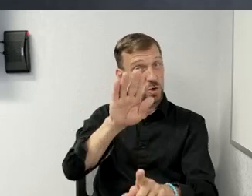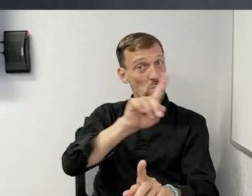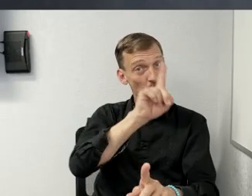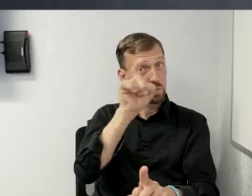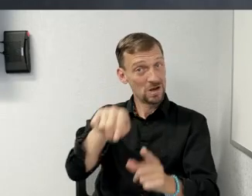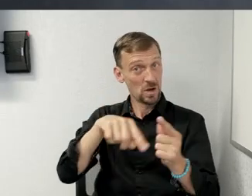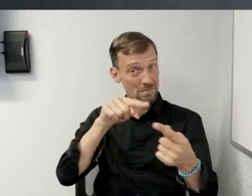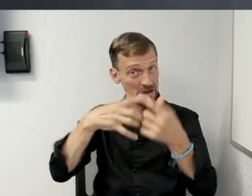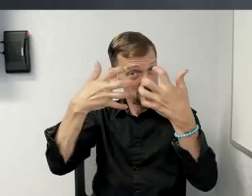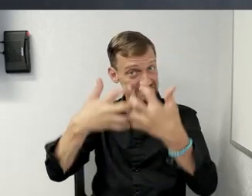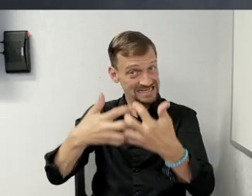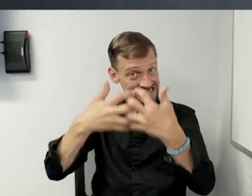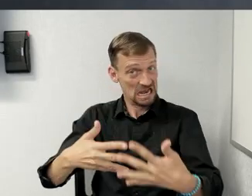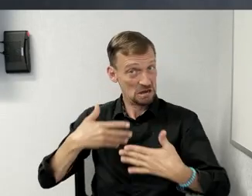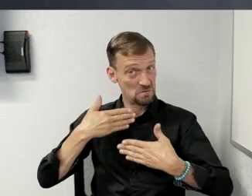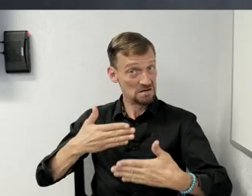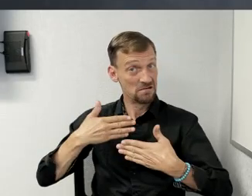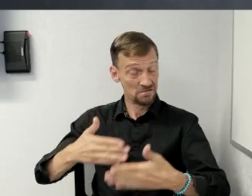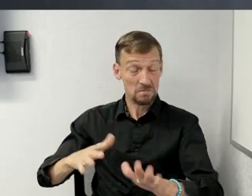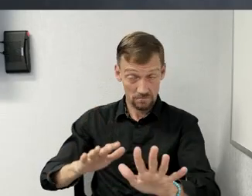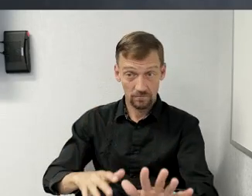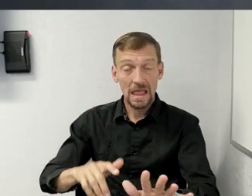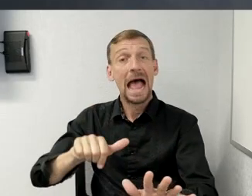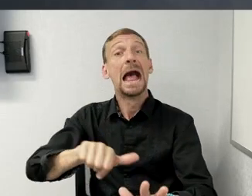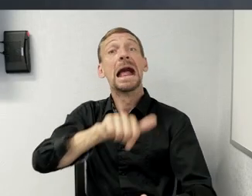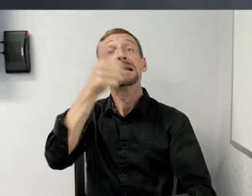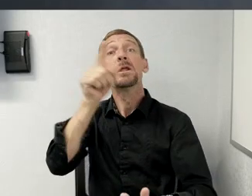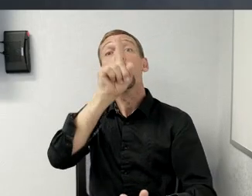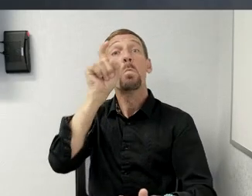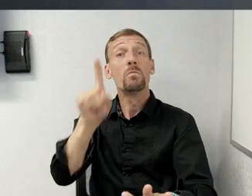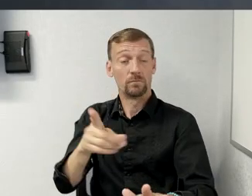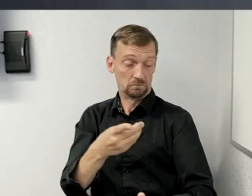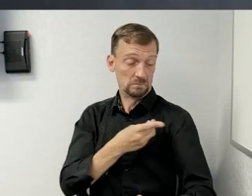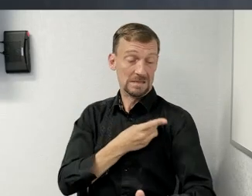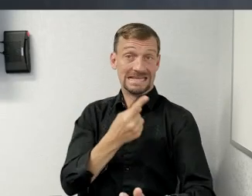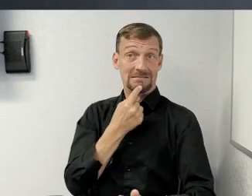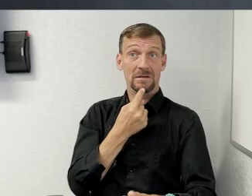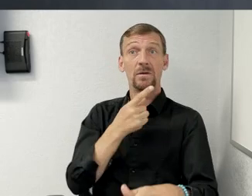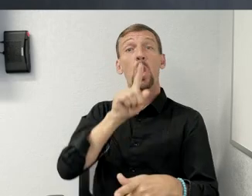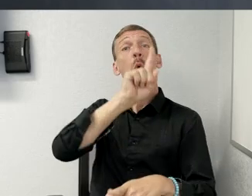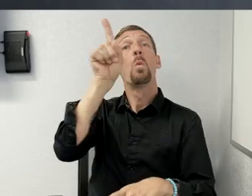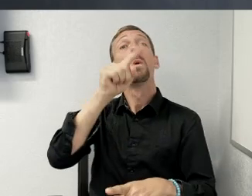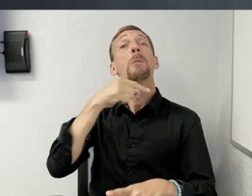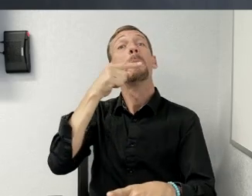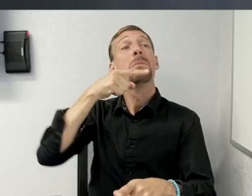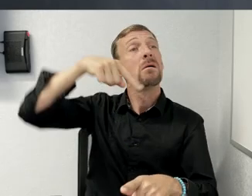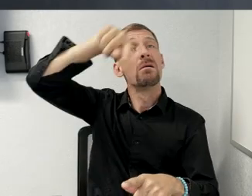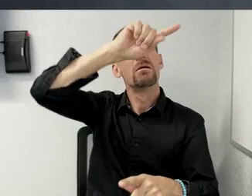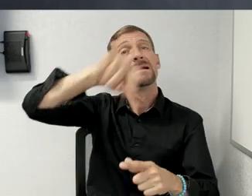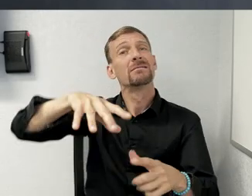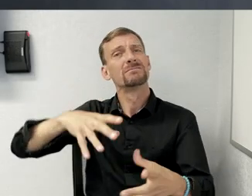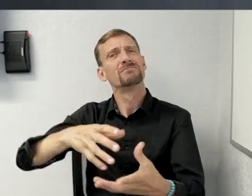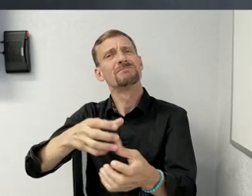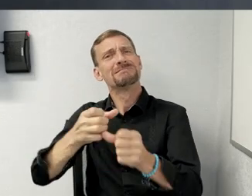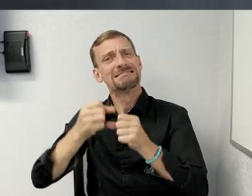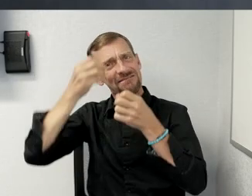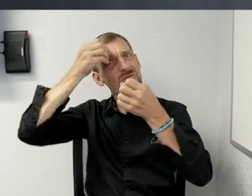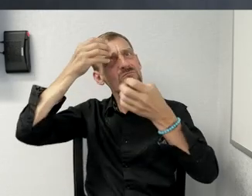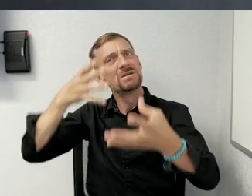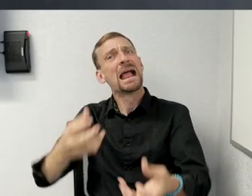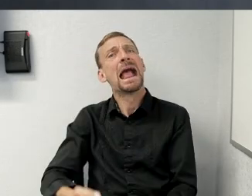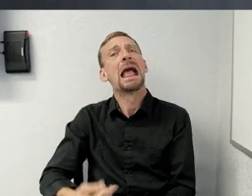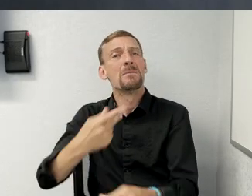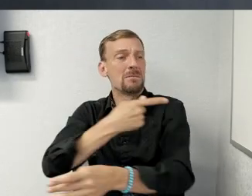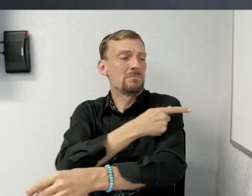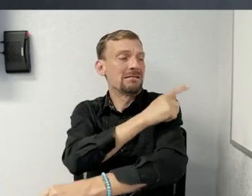ventilators. Another question that we have is, where the public can receive information as to the exact number